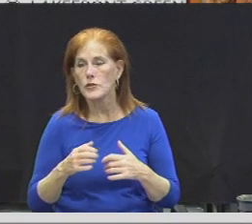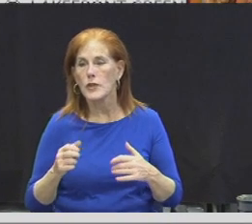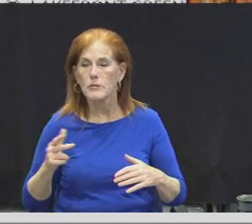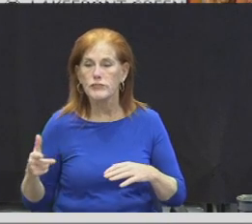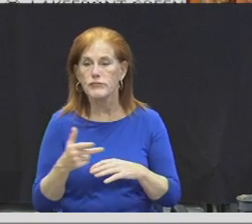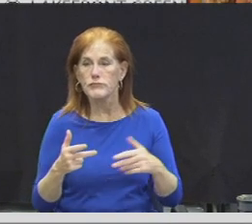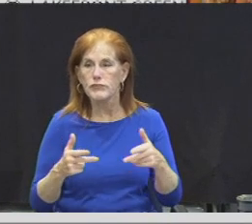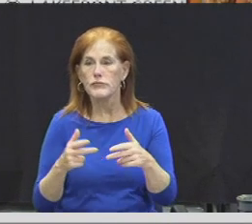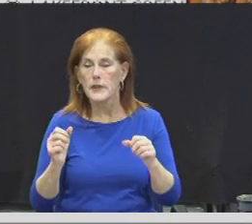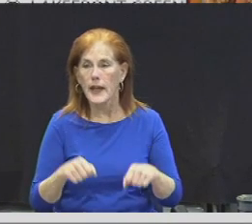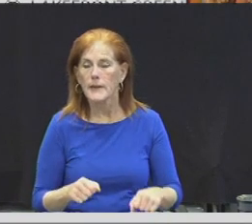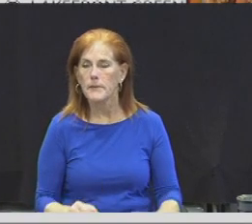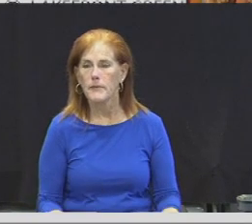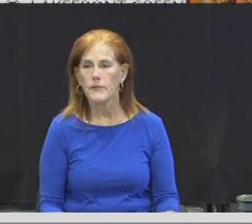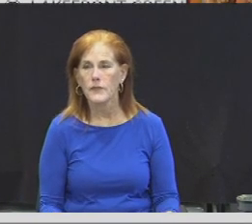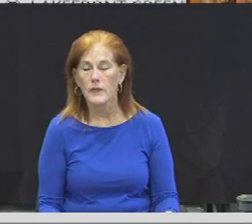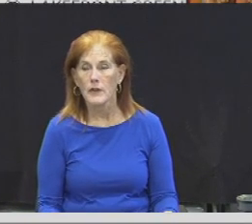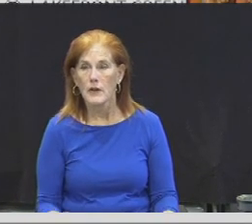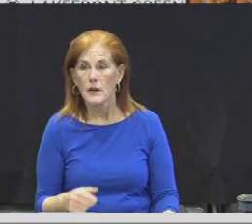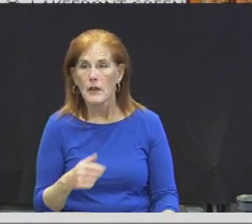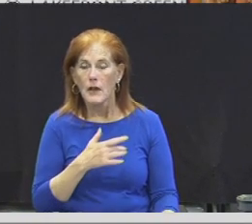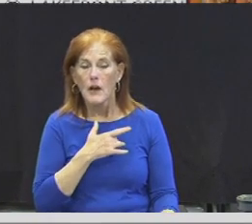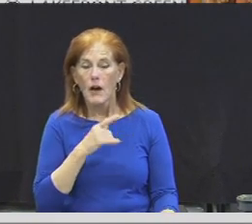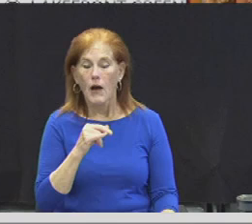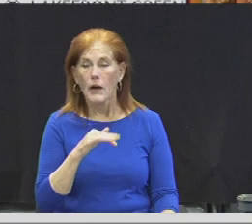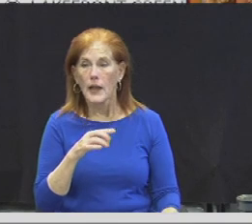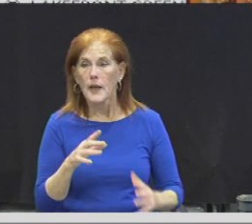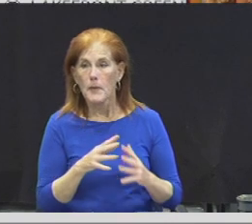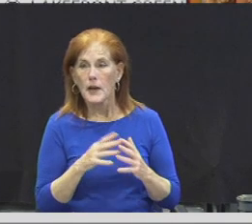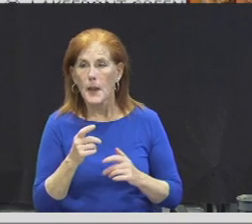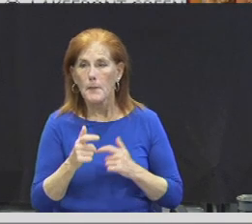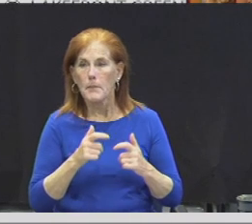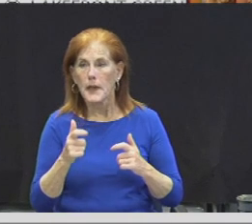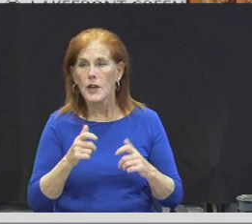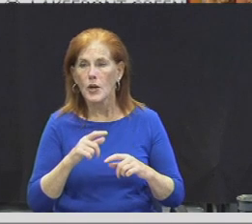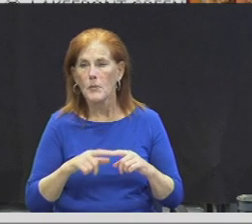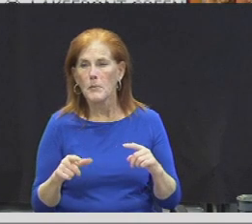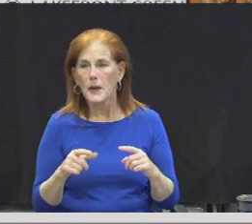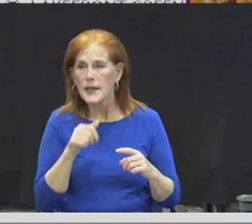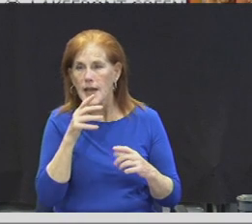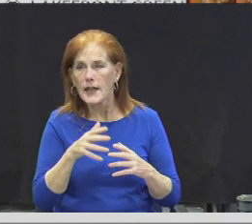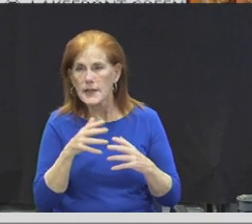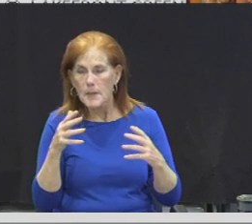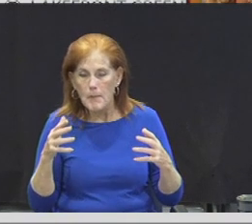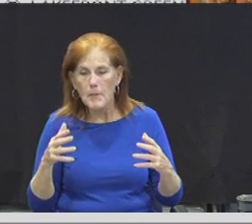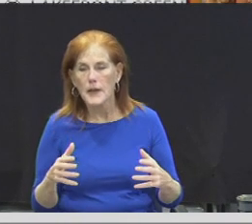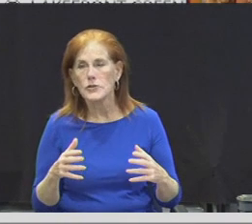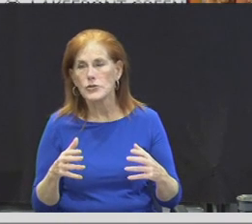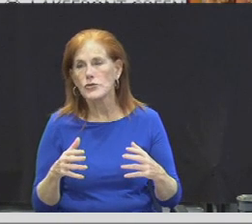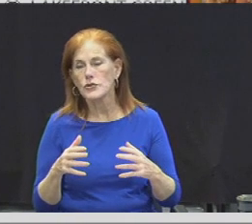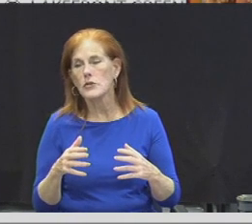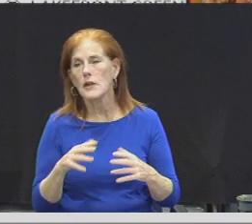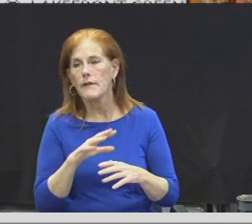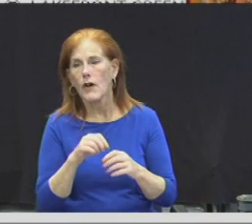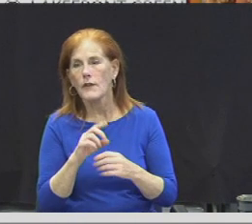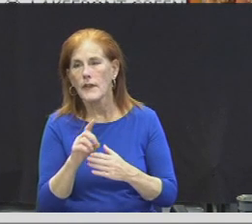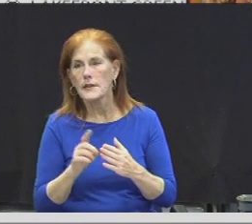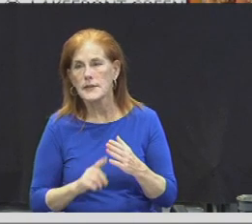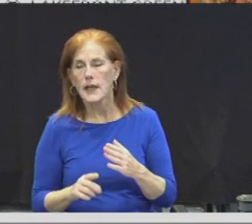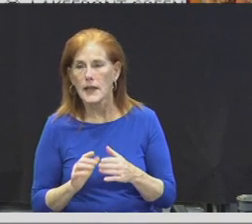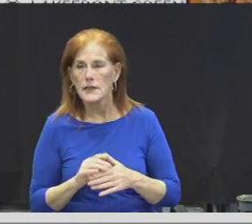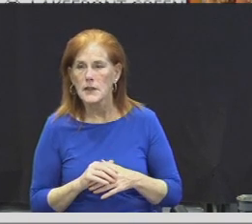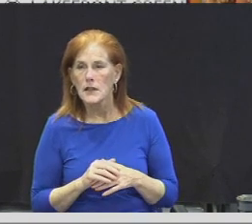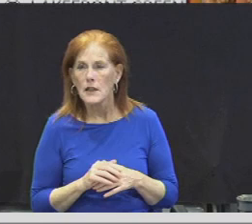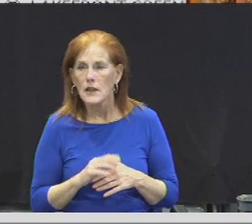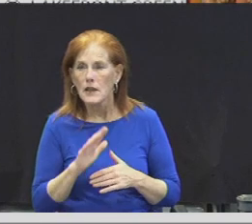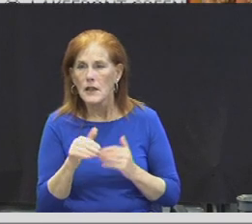to. I'll try to cover, Heartland America is a little bit bigger, but a little simpler, not quite as much packed into that design. There's